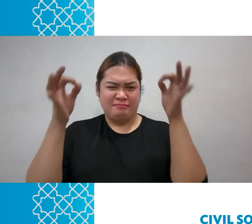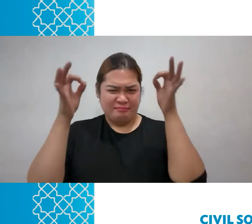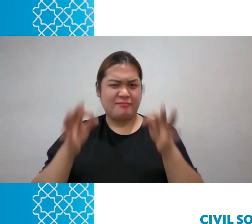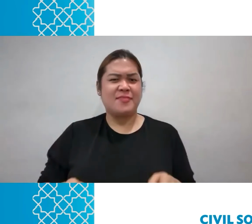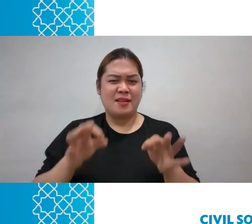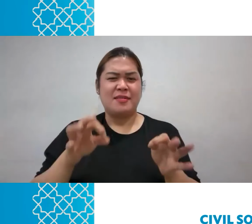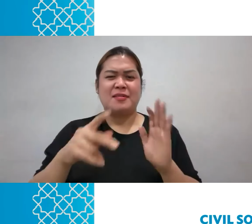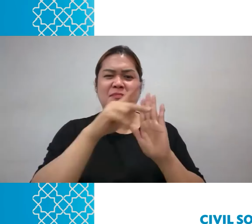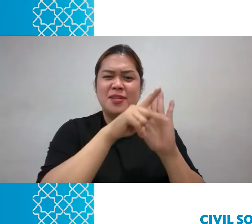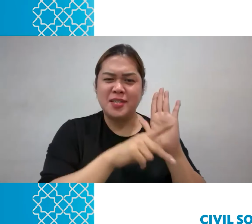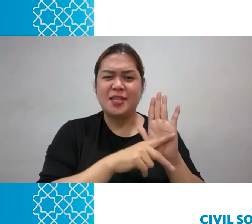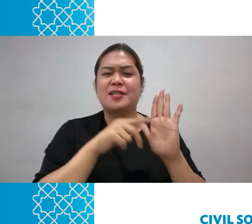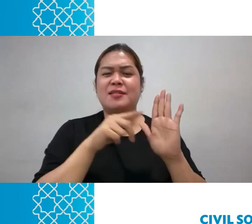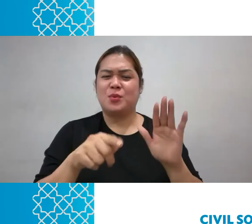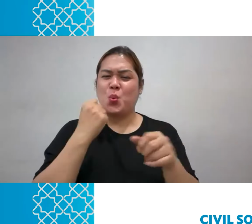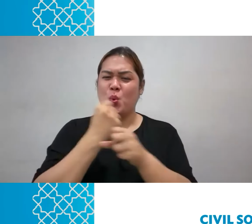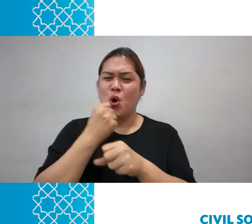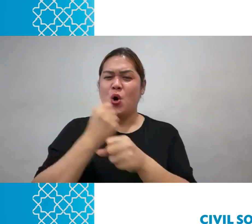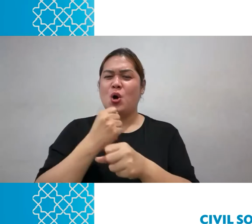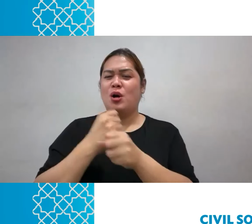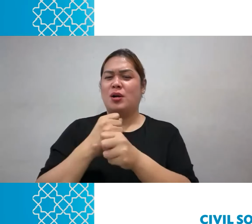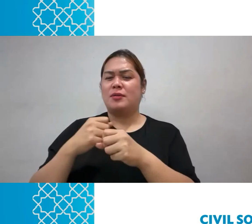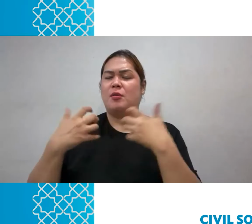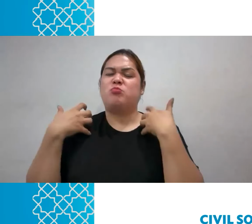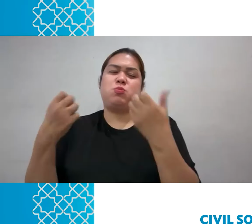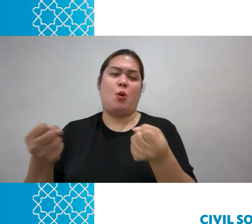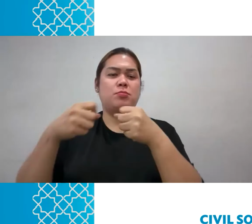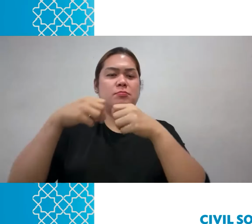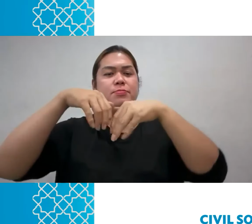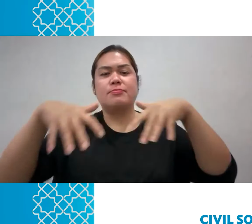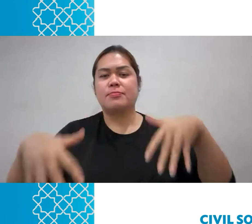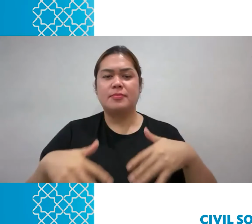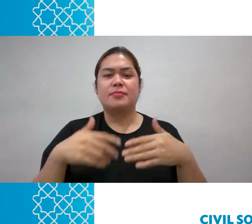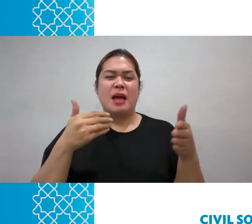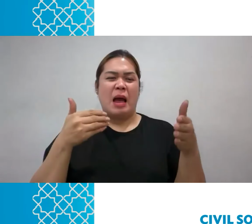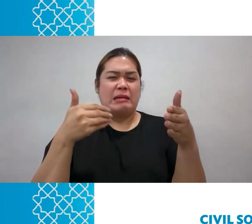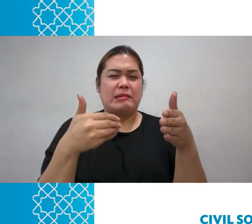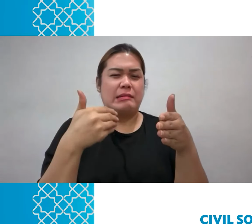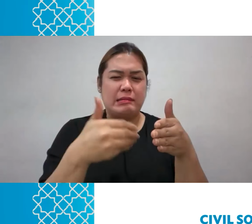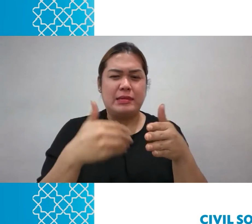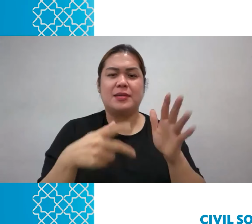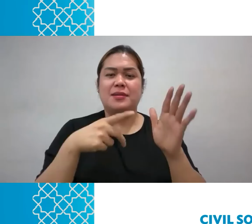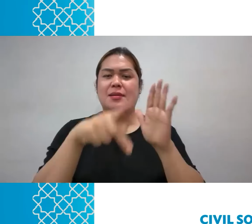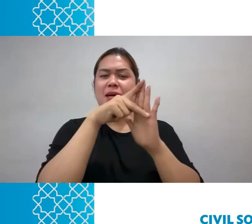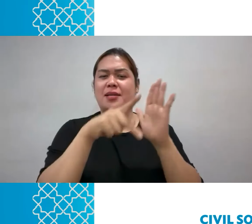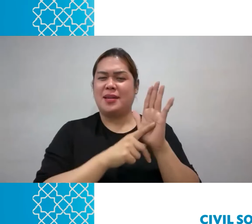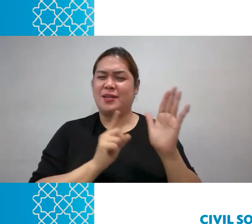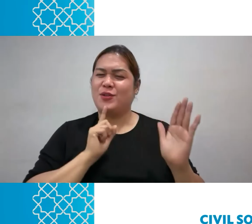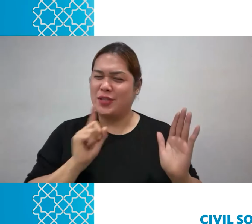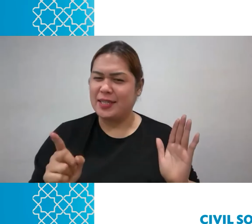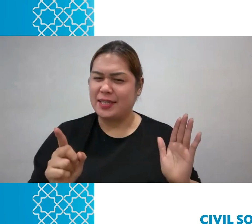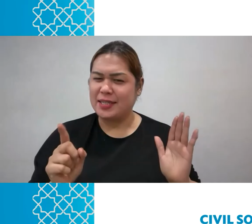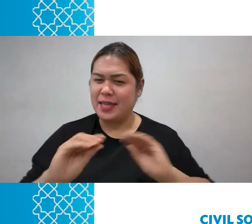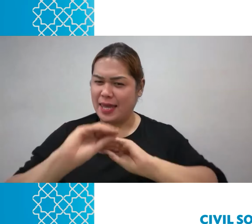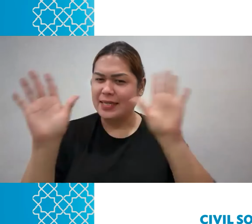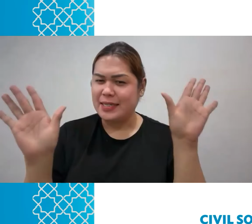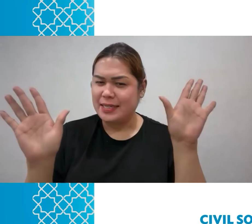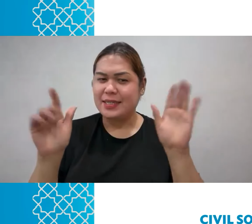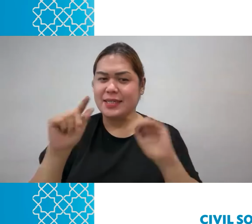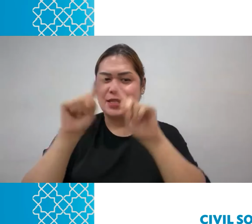the bottoms-up approach to actually bring that policy into reality. So I see a clear green that it should be there,